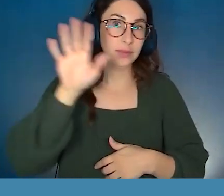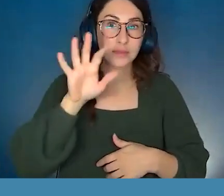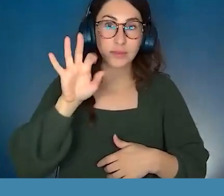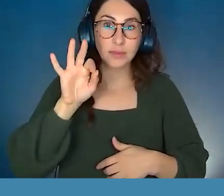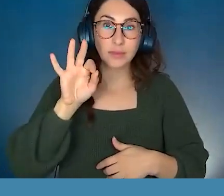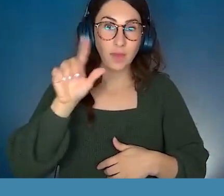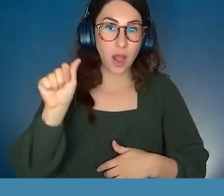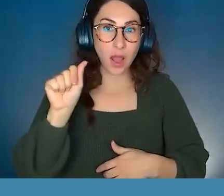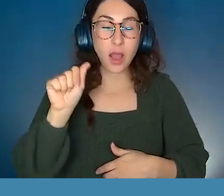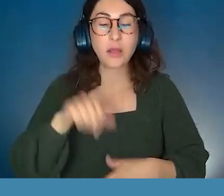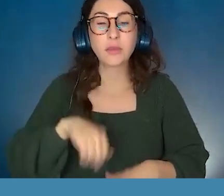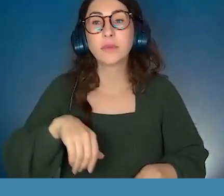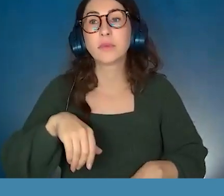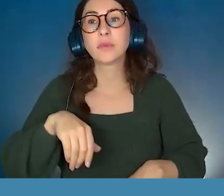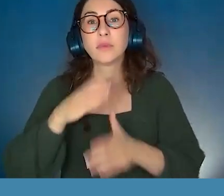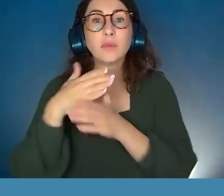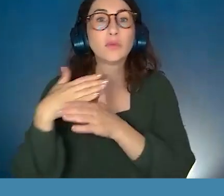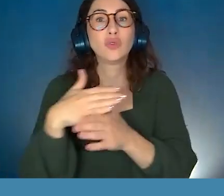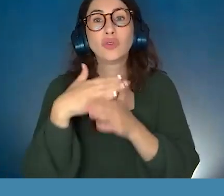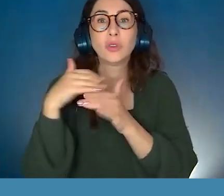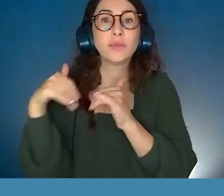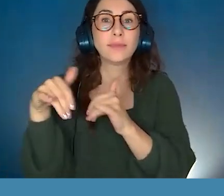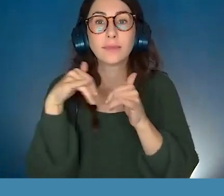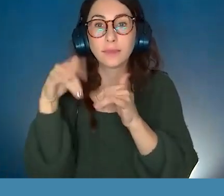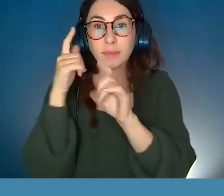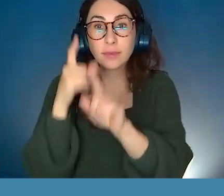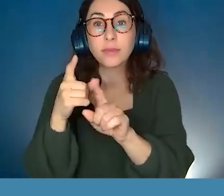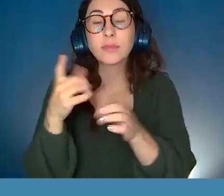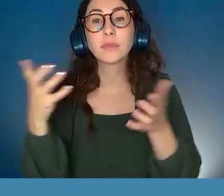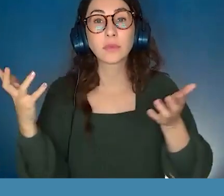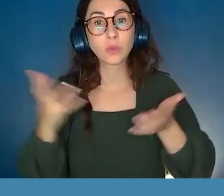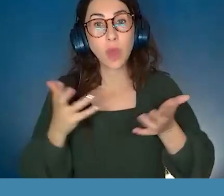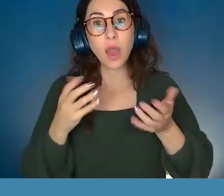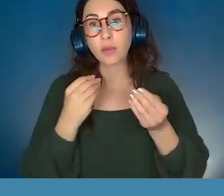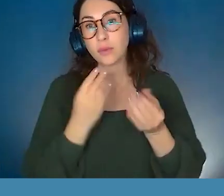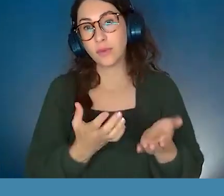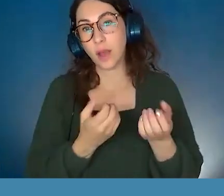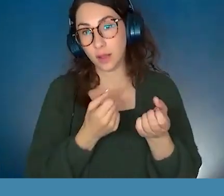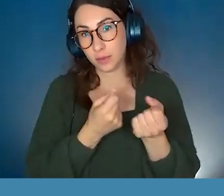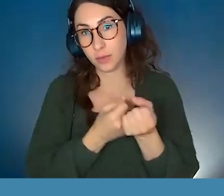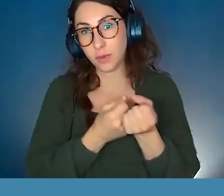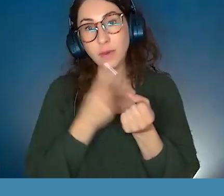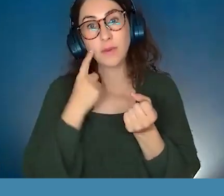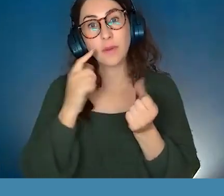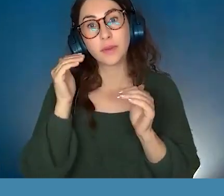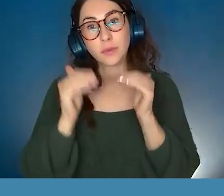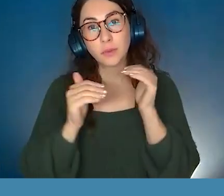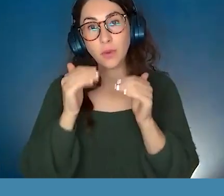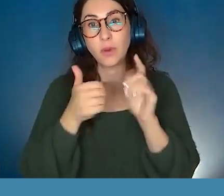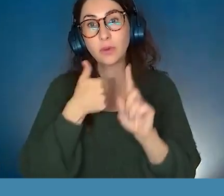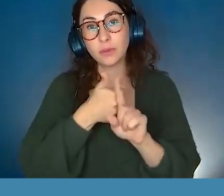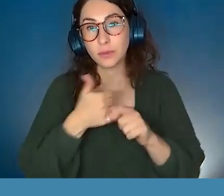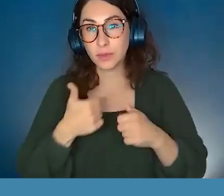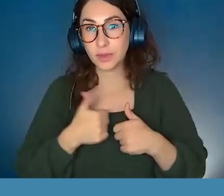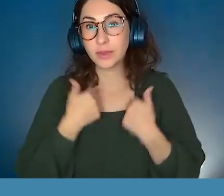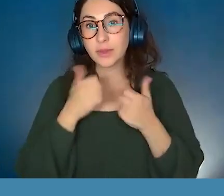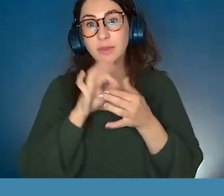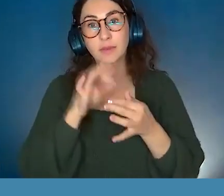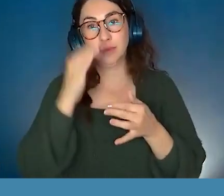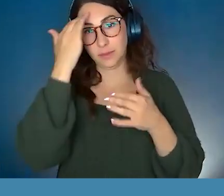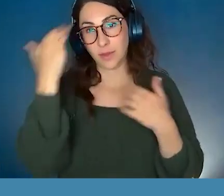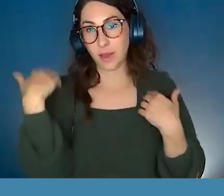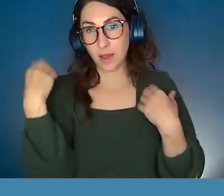they all share a common purpose. And the purpose is to provide support to adults who are living with mental health and living